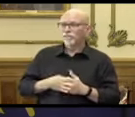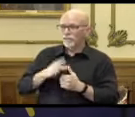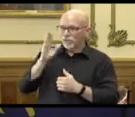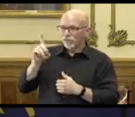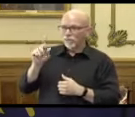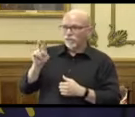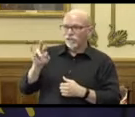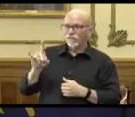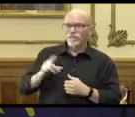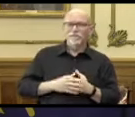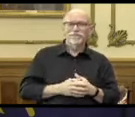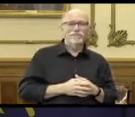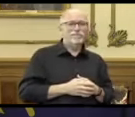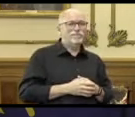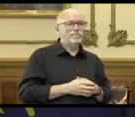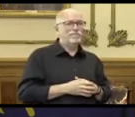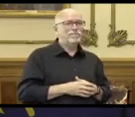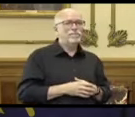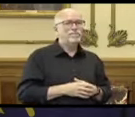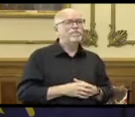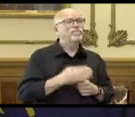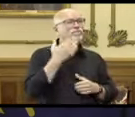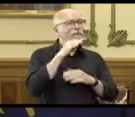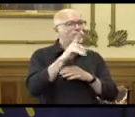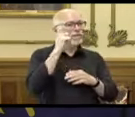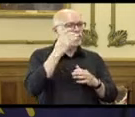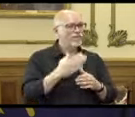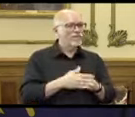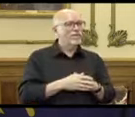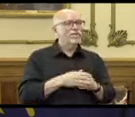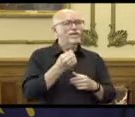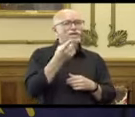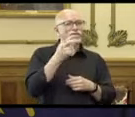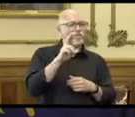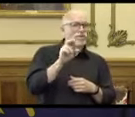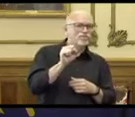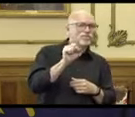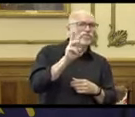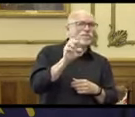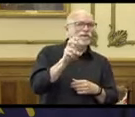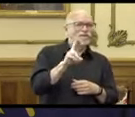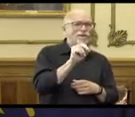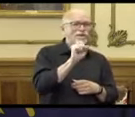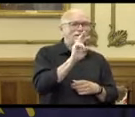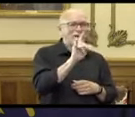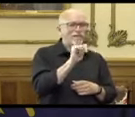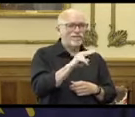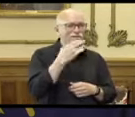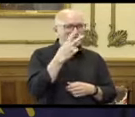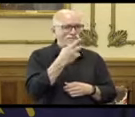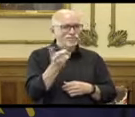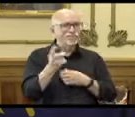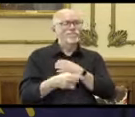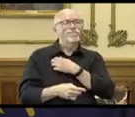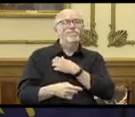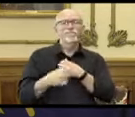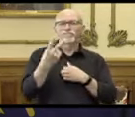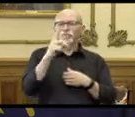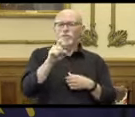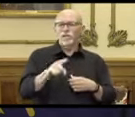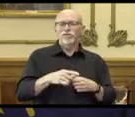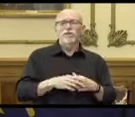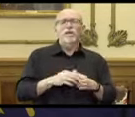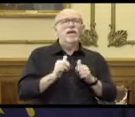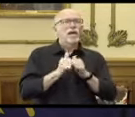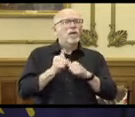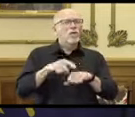Hello, David. Good afternoon, Governor and Drs. Weaver and Sullivan. Good to see you. Two questions.